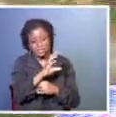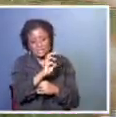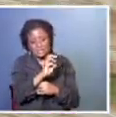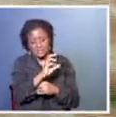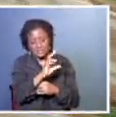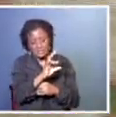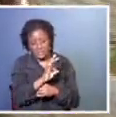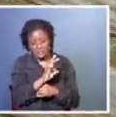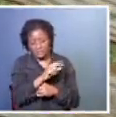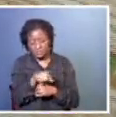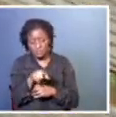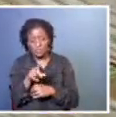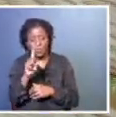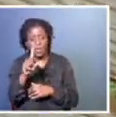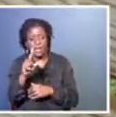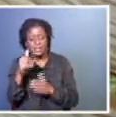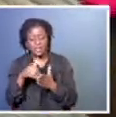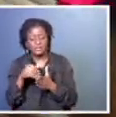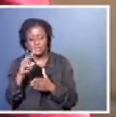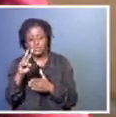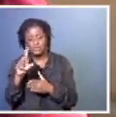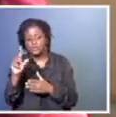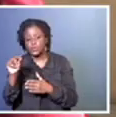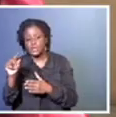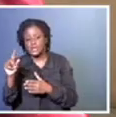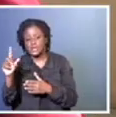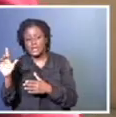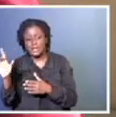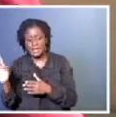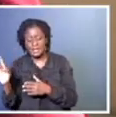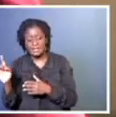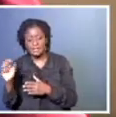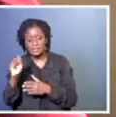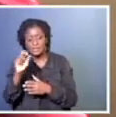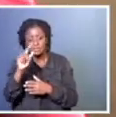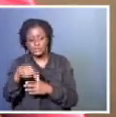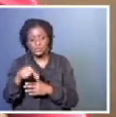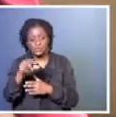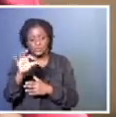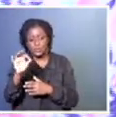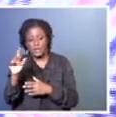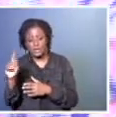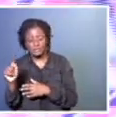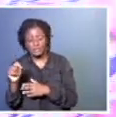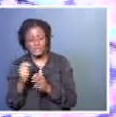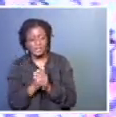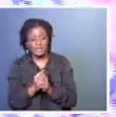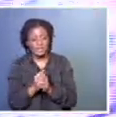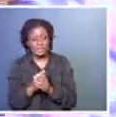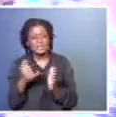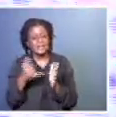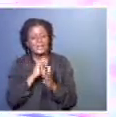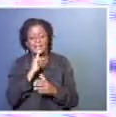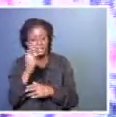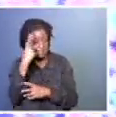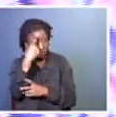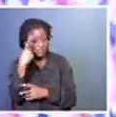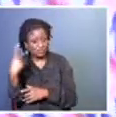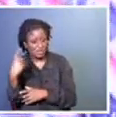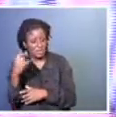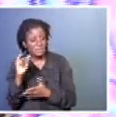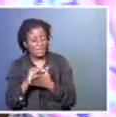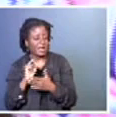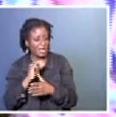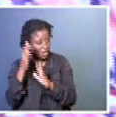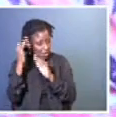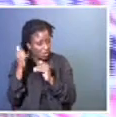to 1,228 square feet. These two home seekers are ready to settle in. It is a dream. It is a dream that I hope